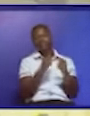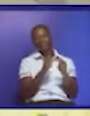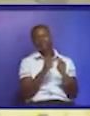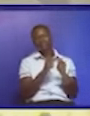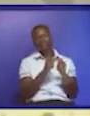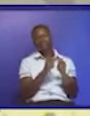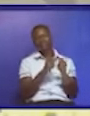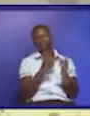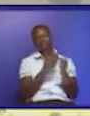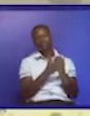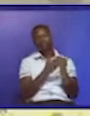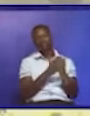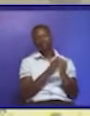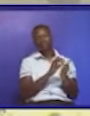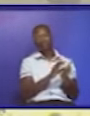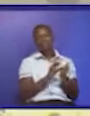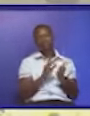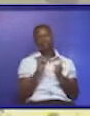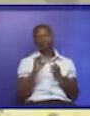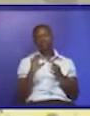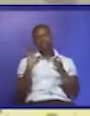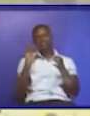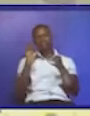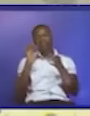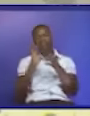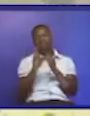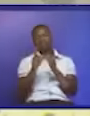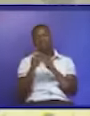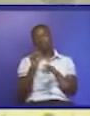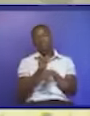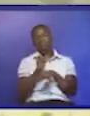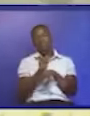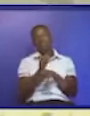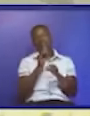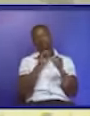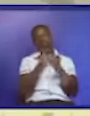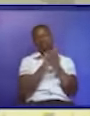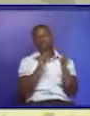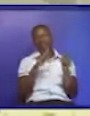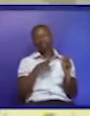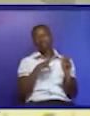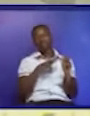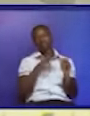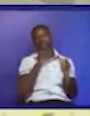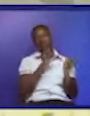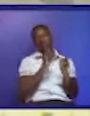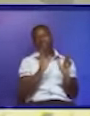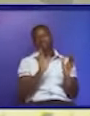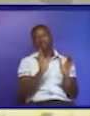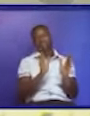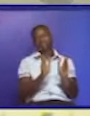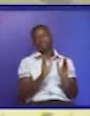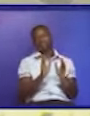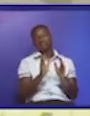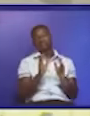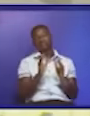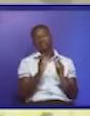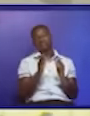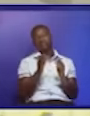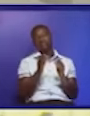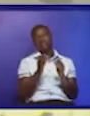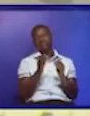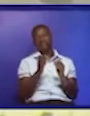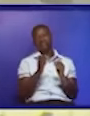That you are going to connect to this work. If you don't believe it, don't do it. This is, please don't. Whenever we talk about, it's